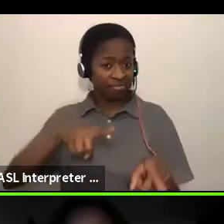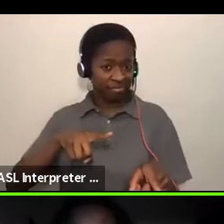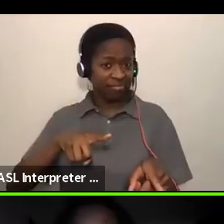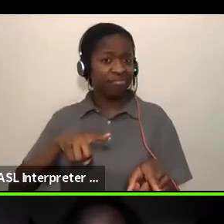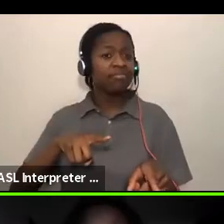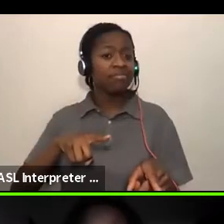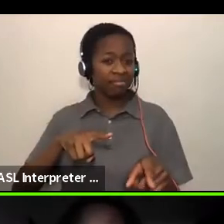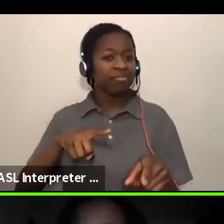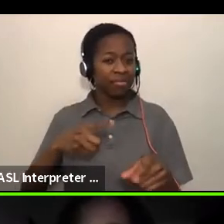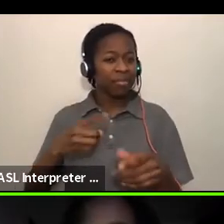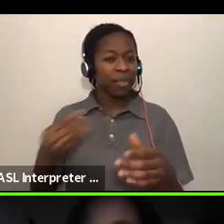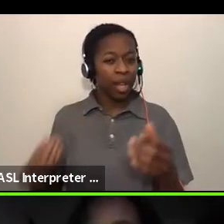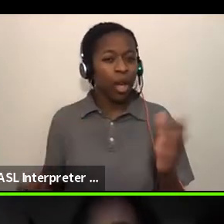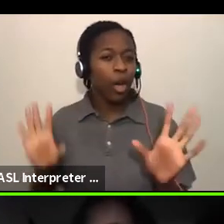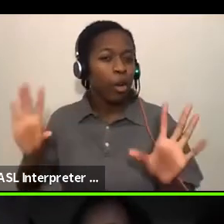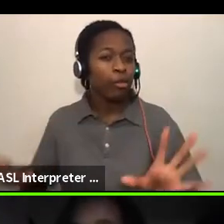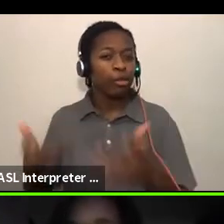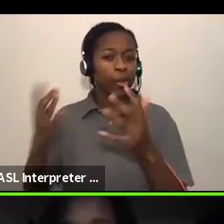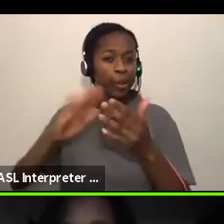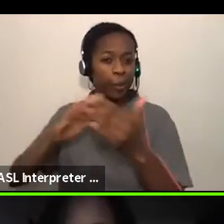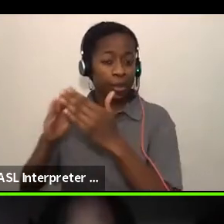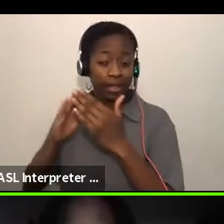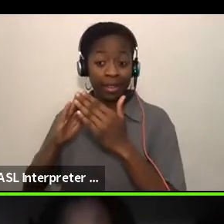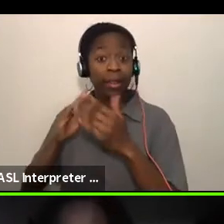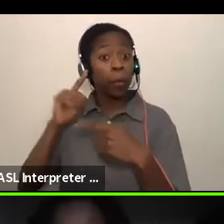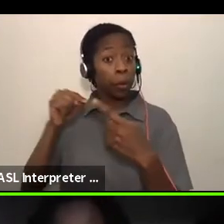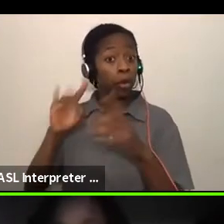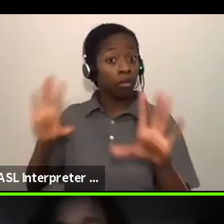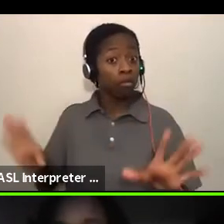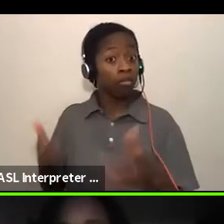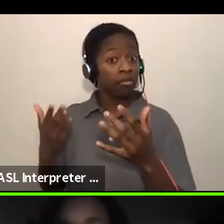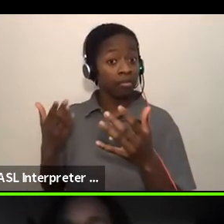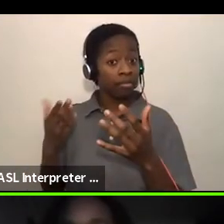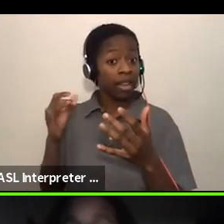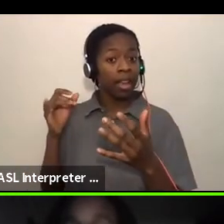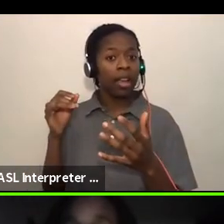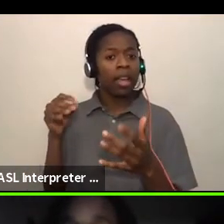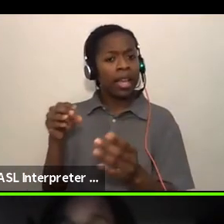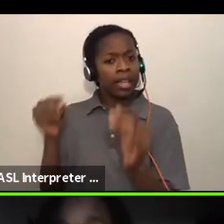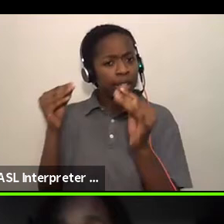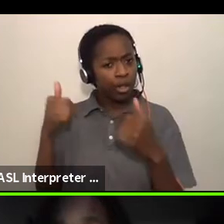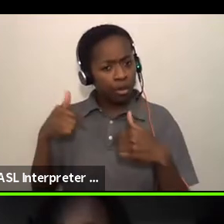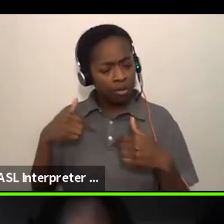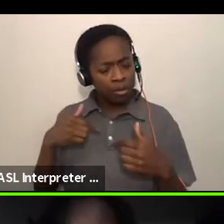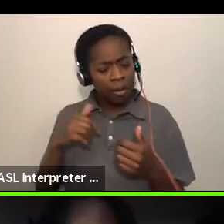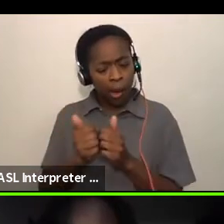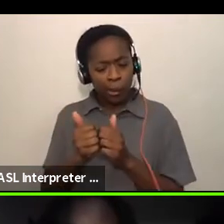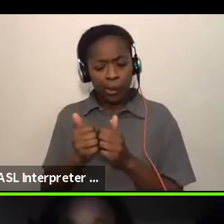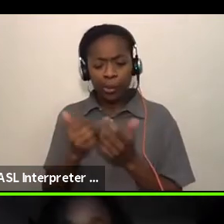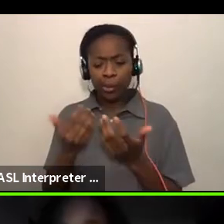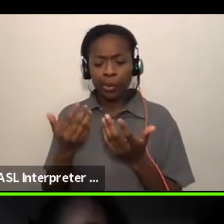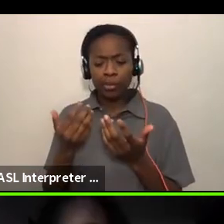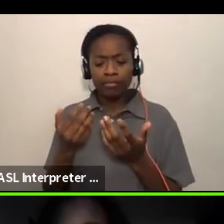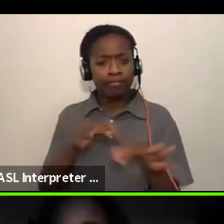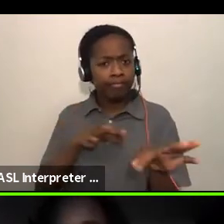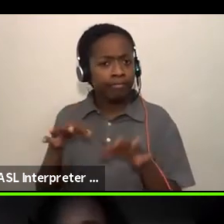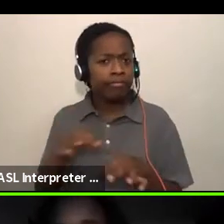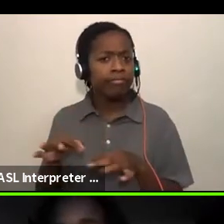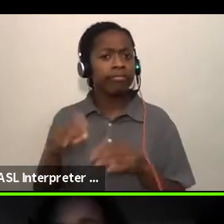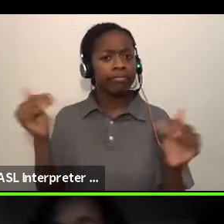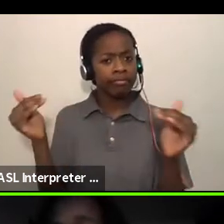because I feel like doing that teaches you a new, different way of defining equity toward that community